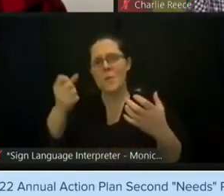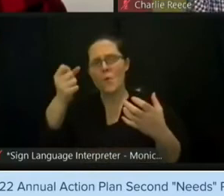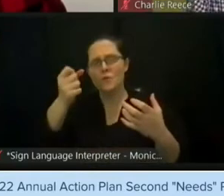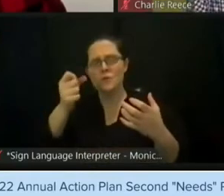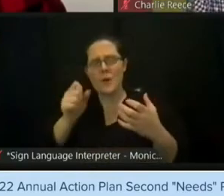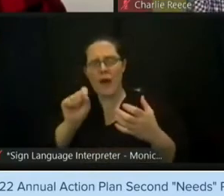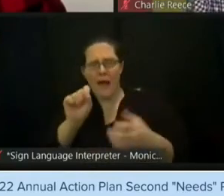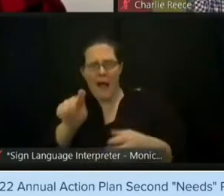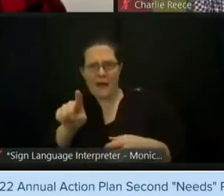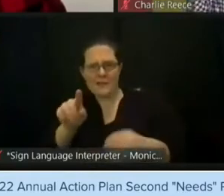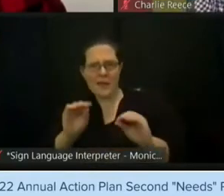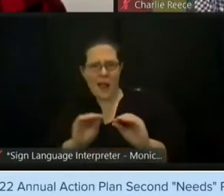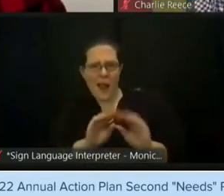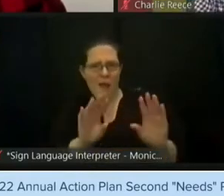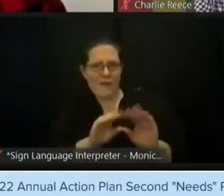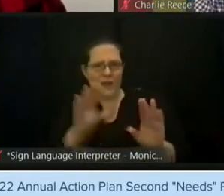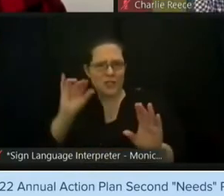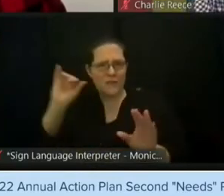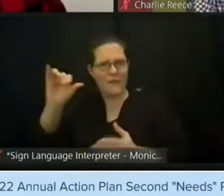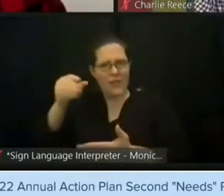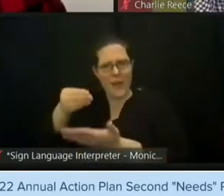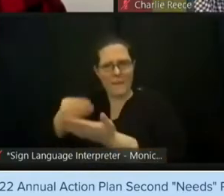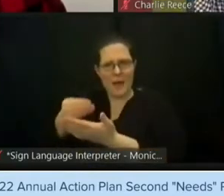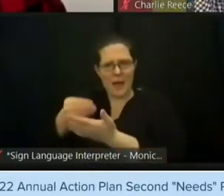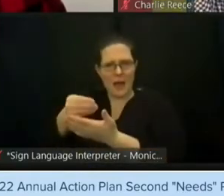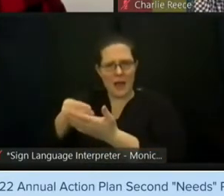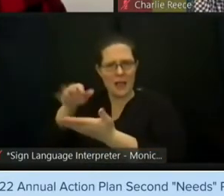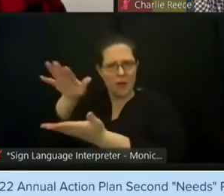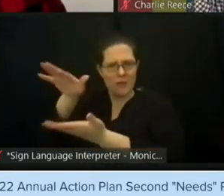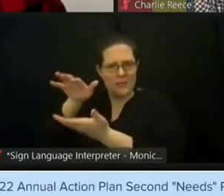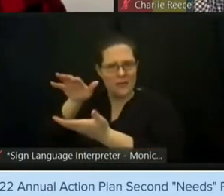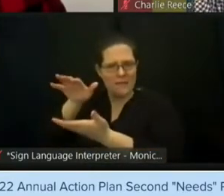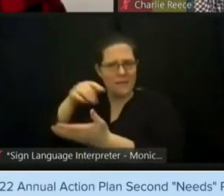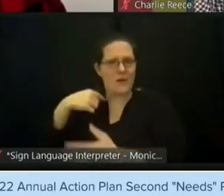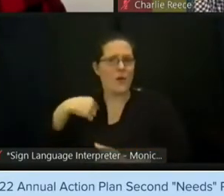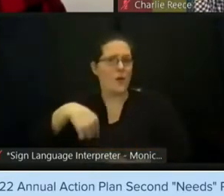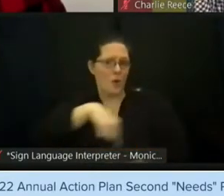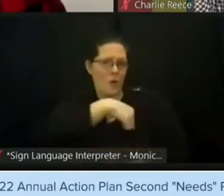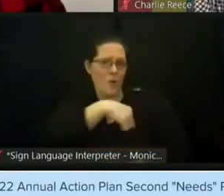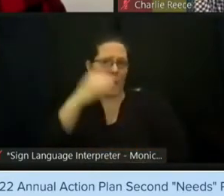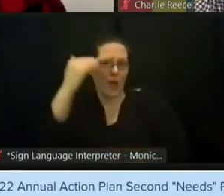those monies coming in. We all know that